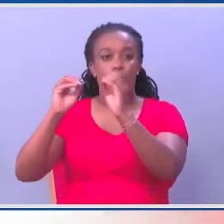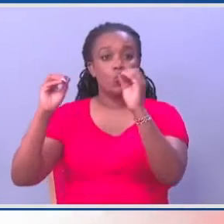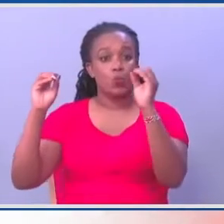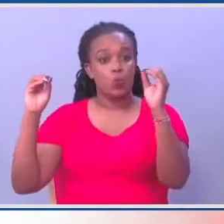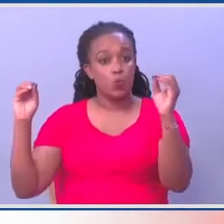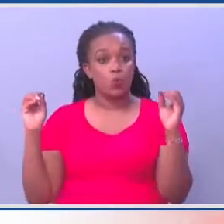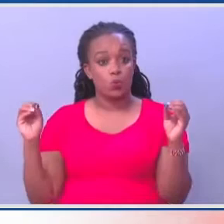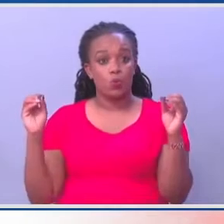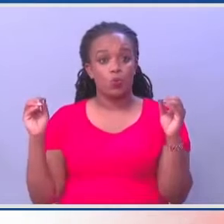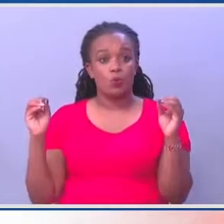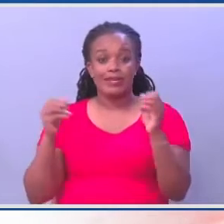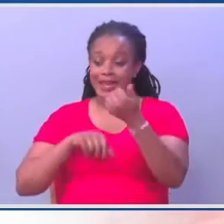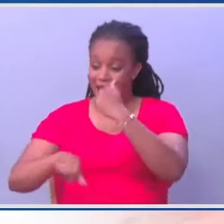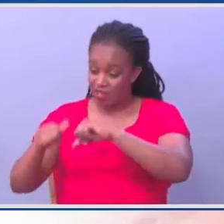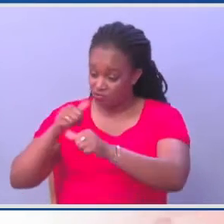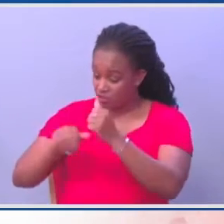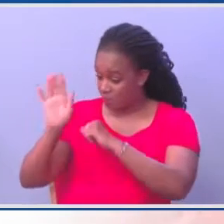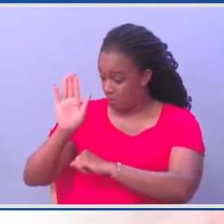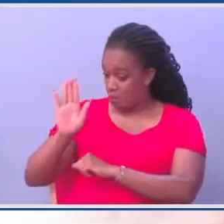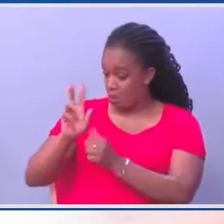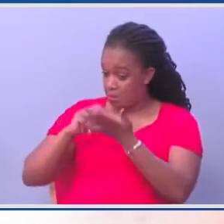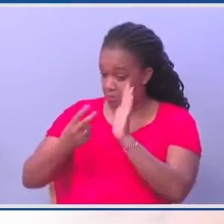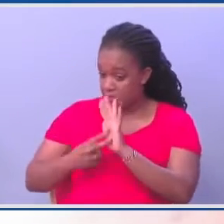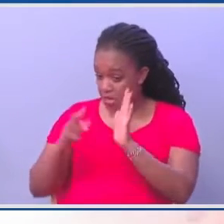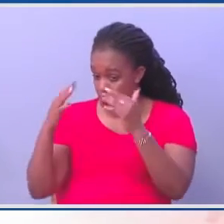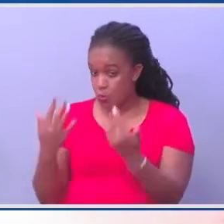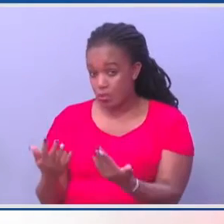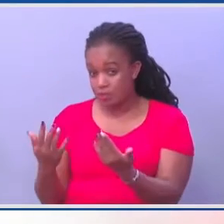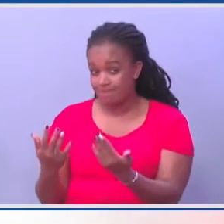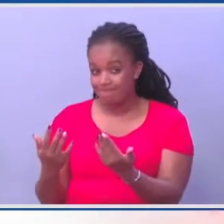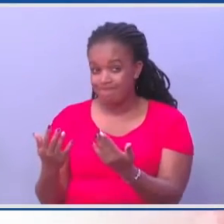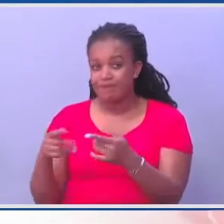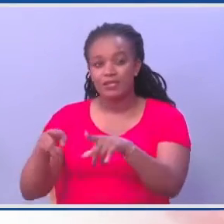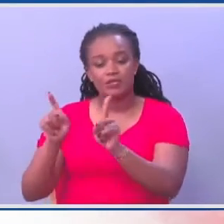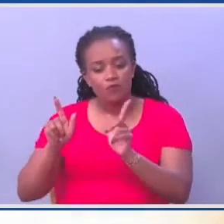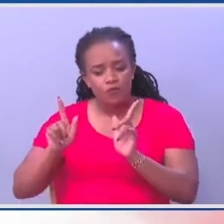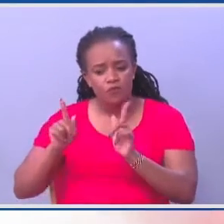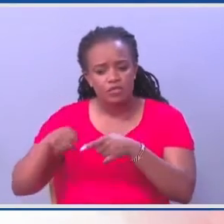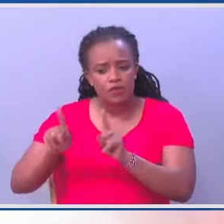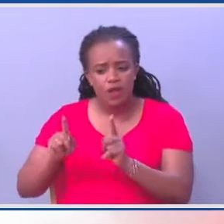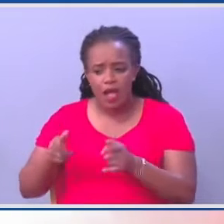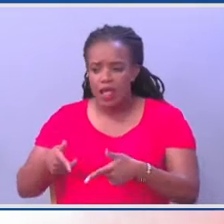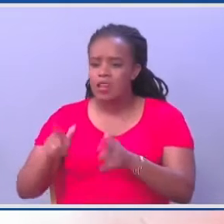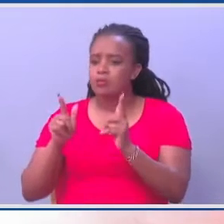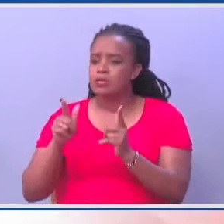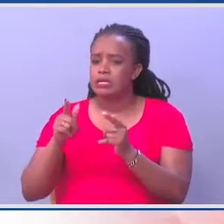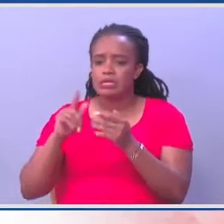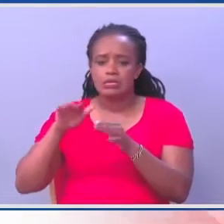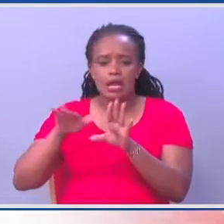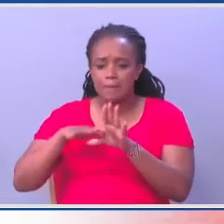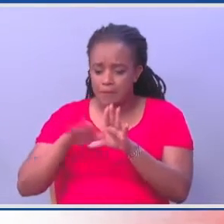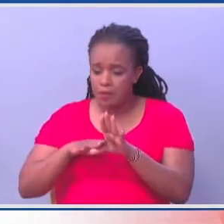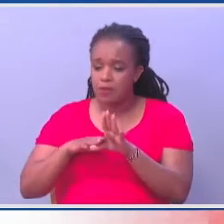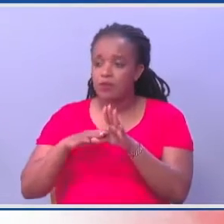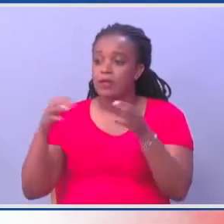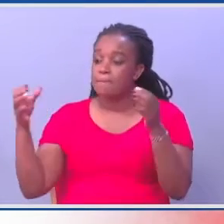his demeanor and in his actions. So actually, his being allowed to be at the helm of that party for 10 years is an accident